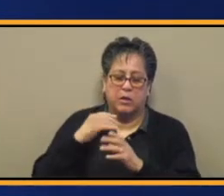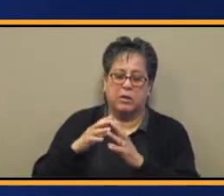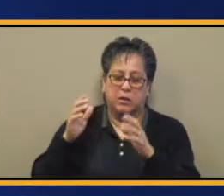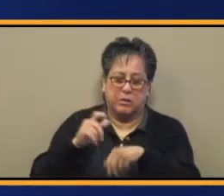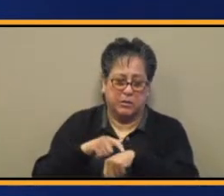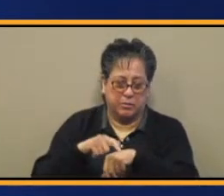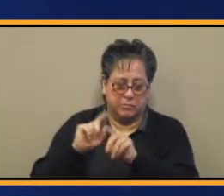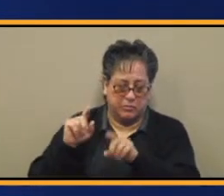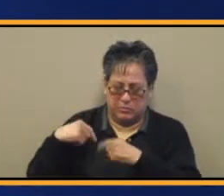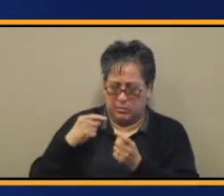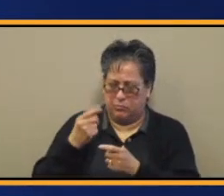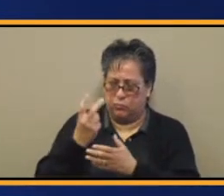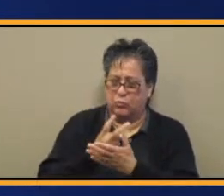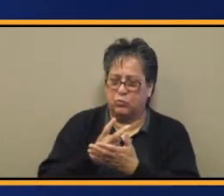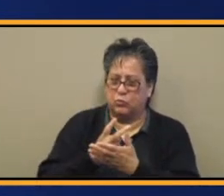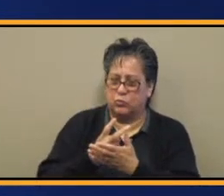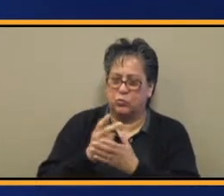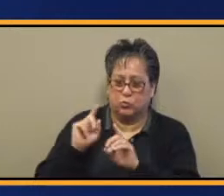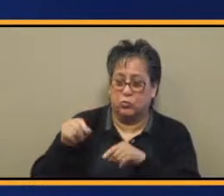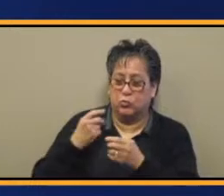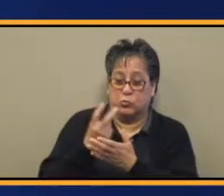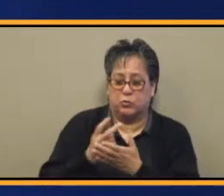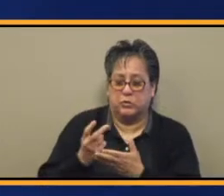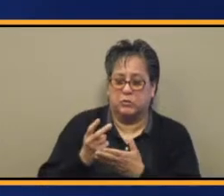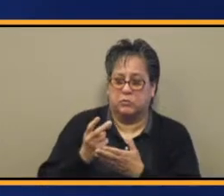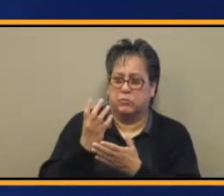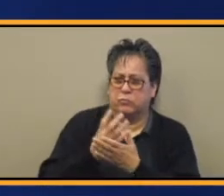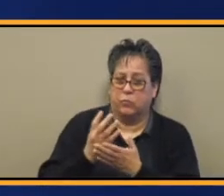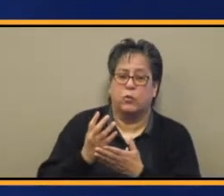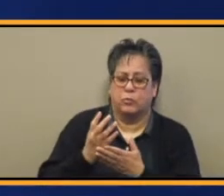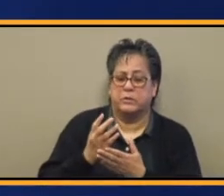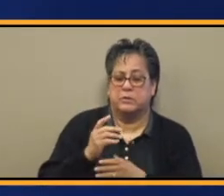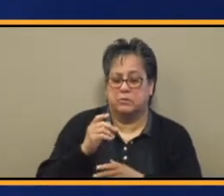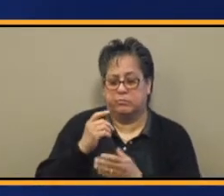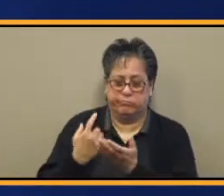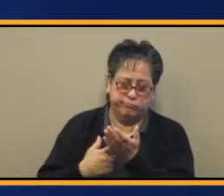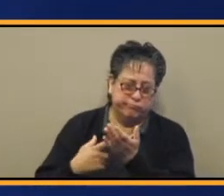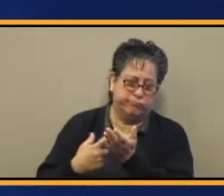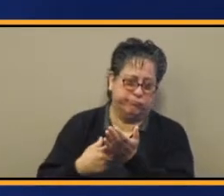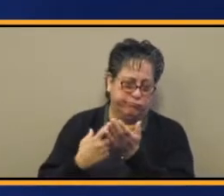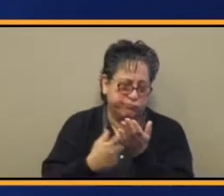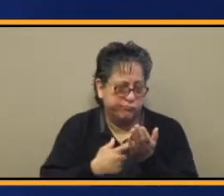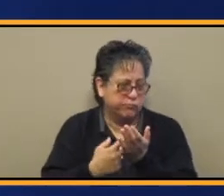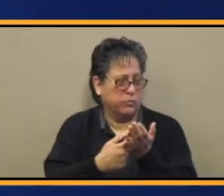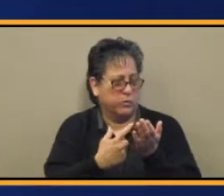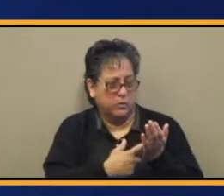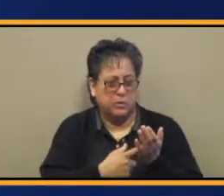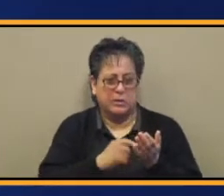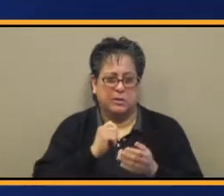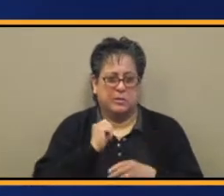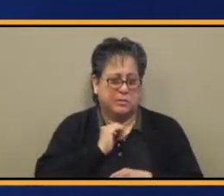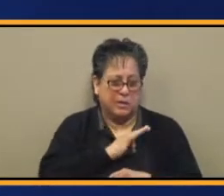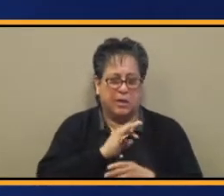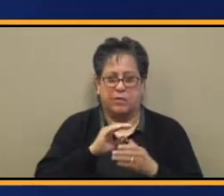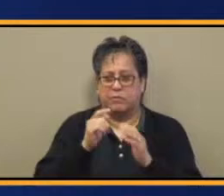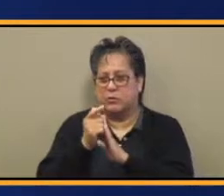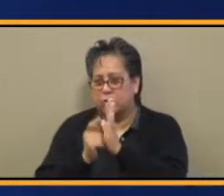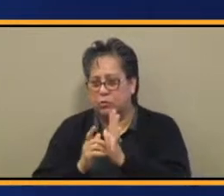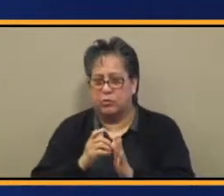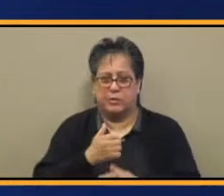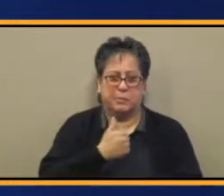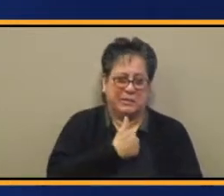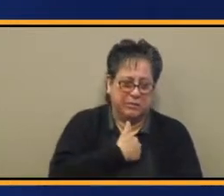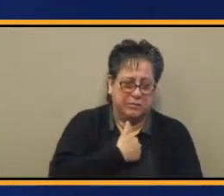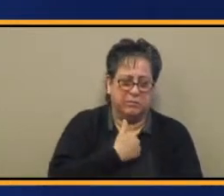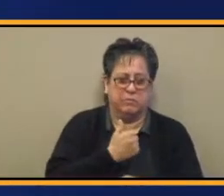last 2 weeks, or really 4 weeks, talking to staff, city attorney, myself. I know you and I have